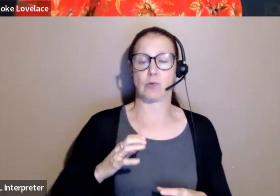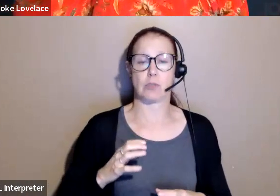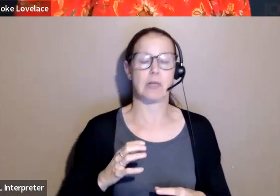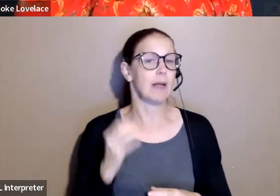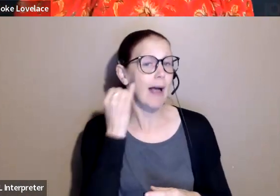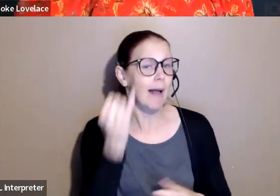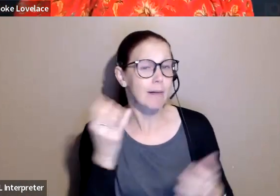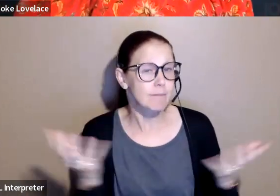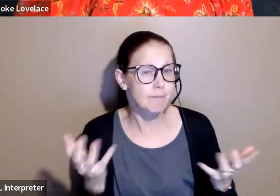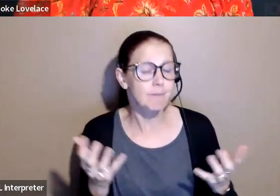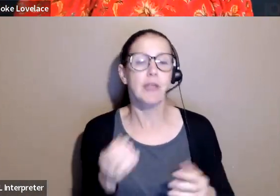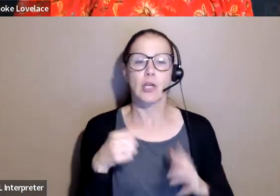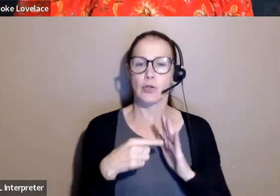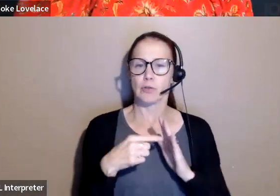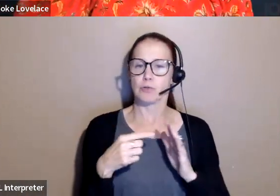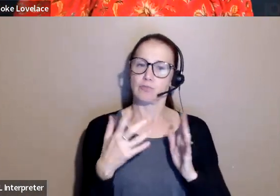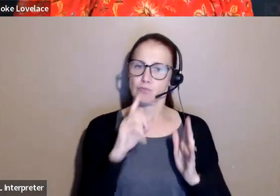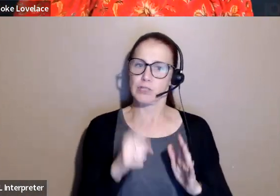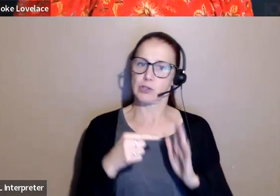idea is to showcase